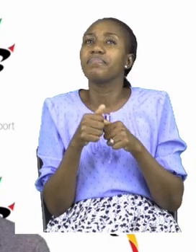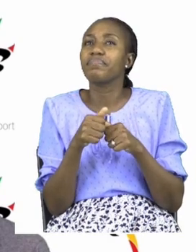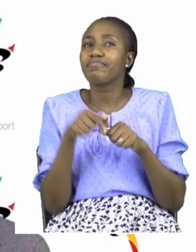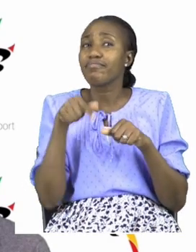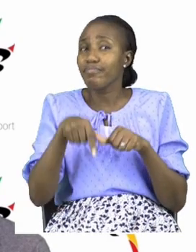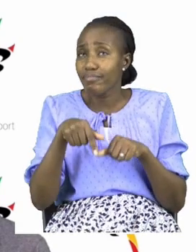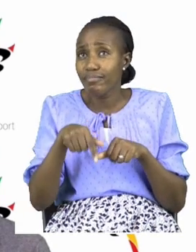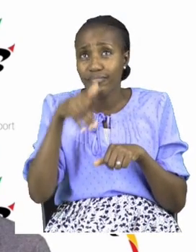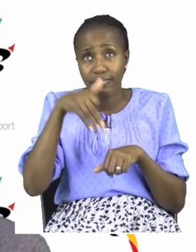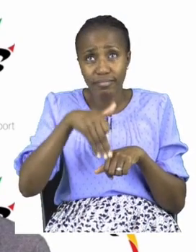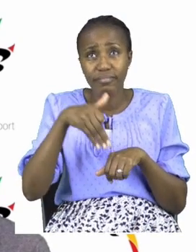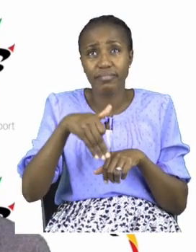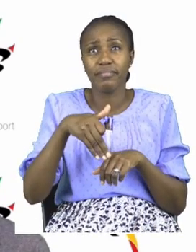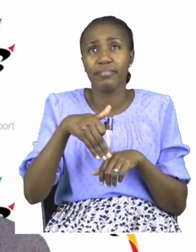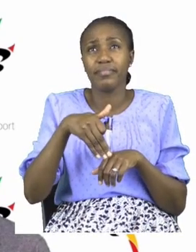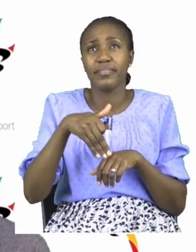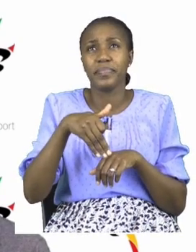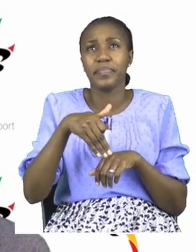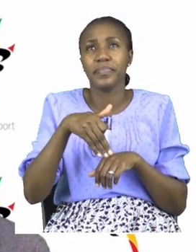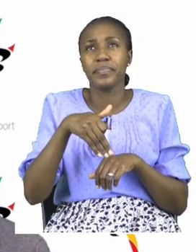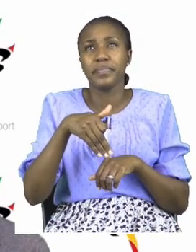Namibia.